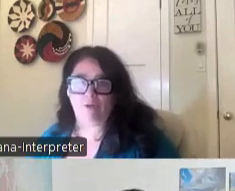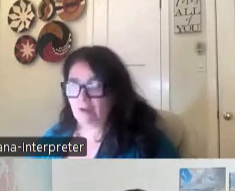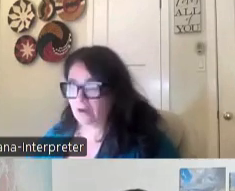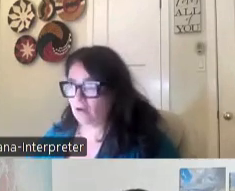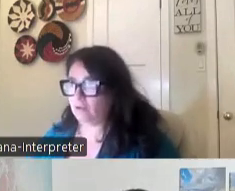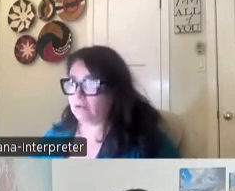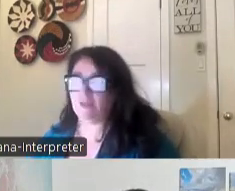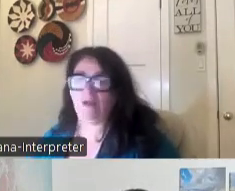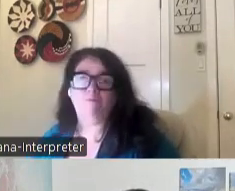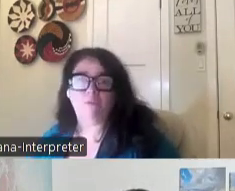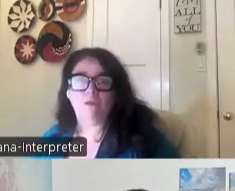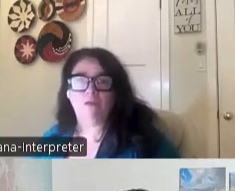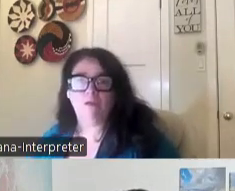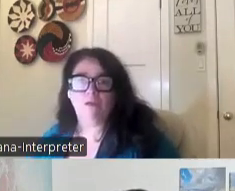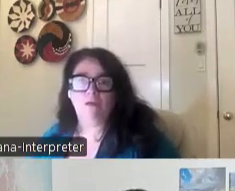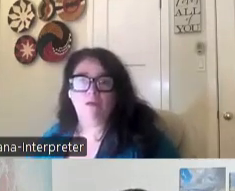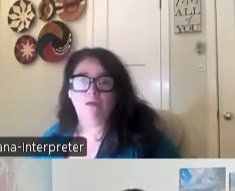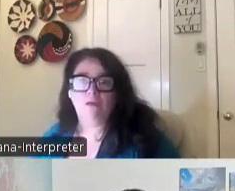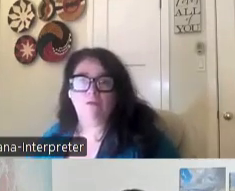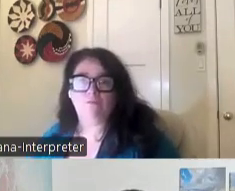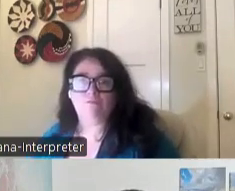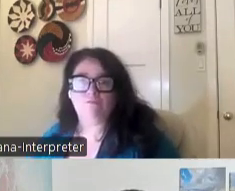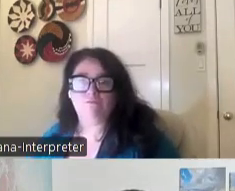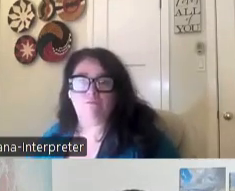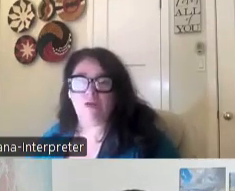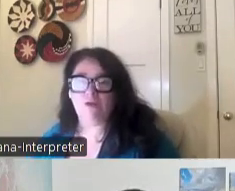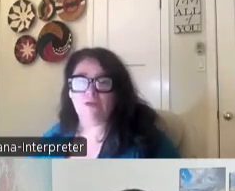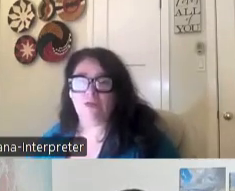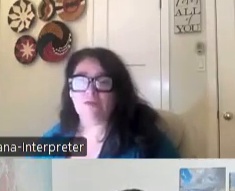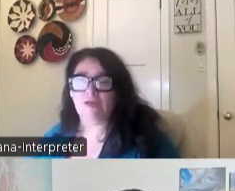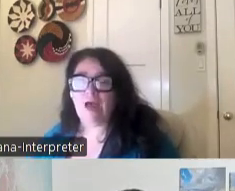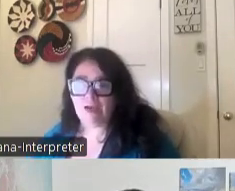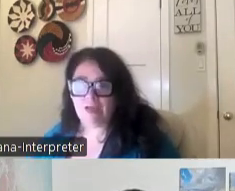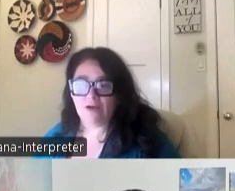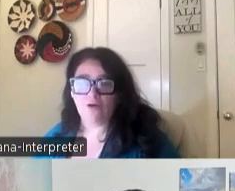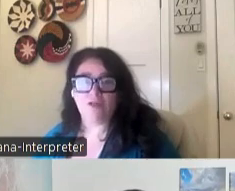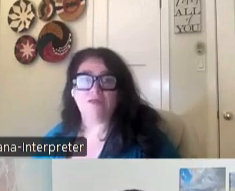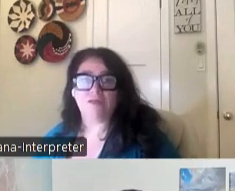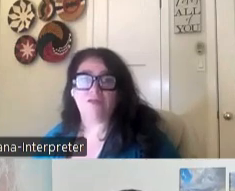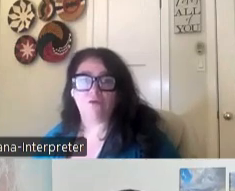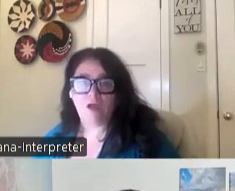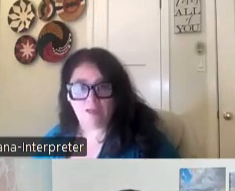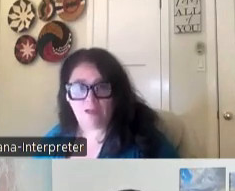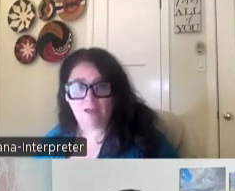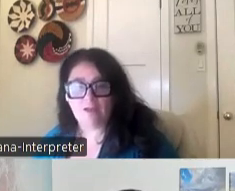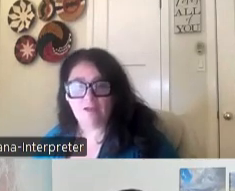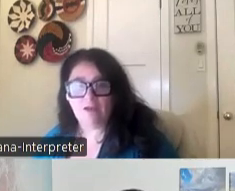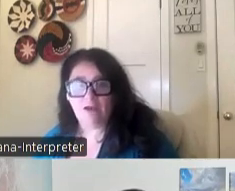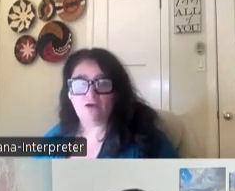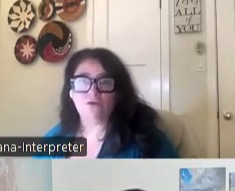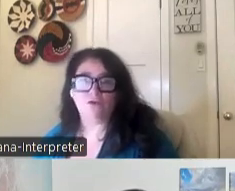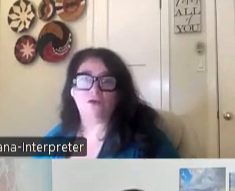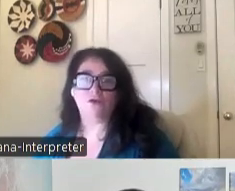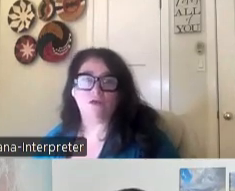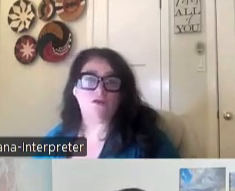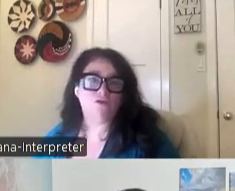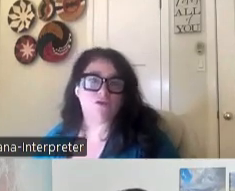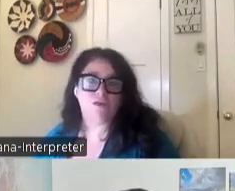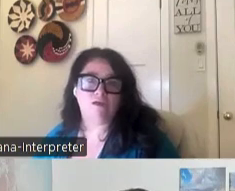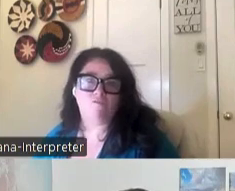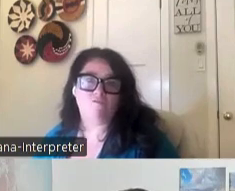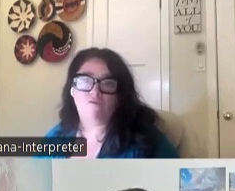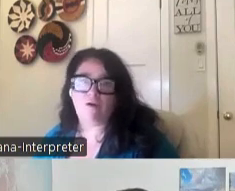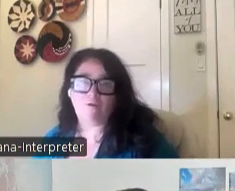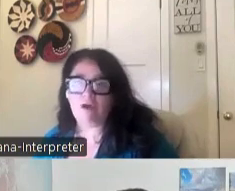fall out as precipitation. But if that air is not saturated, and conditions are not favorable for precipitation, it actually is